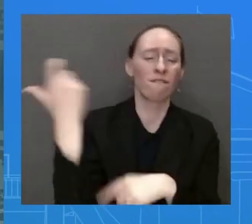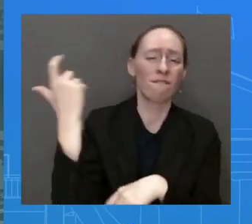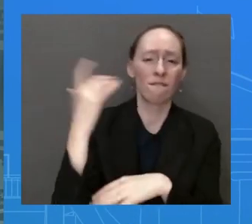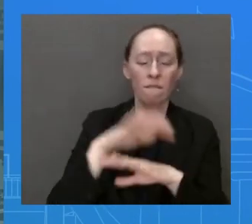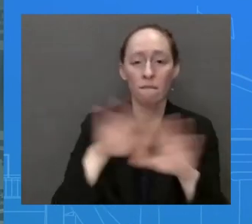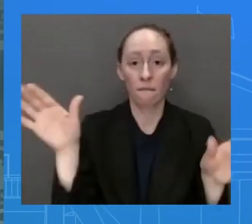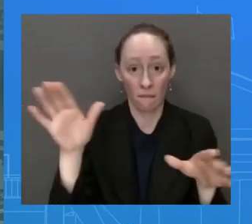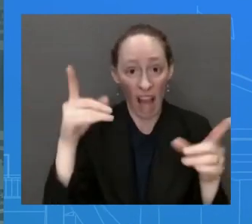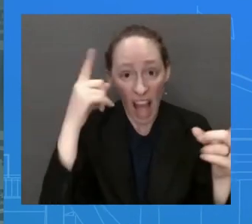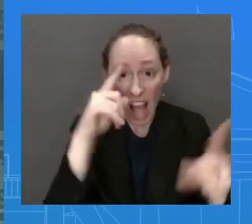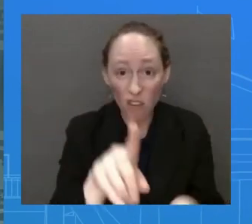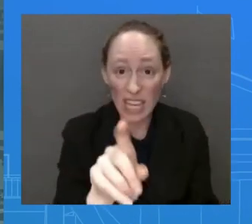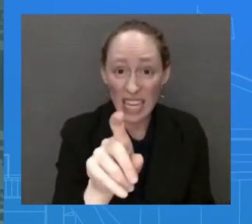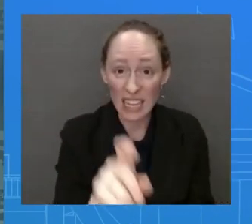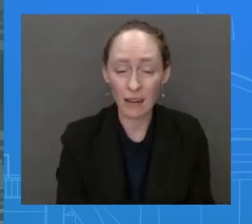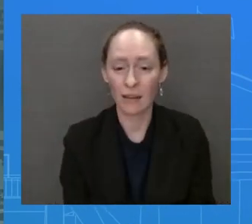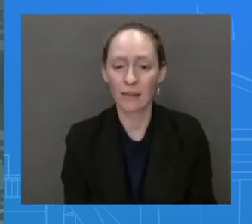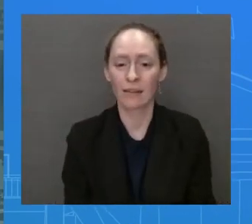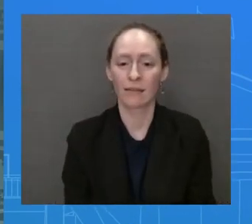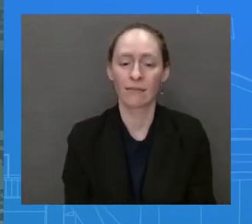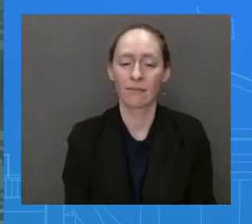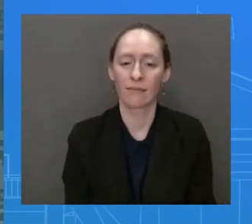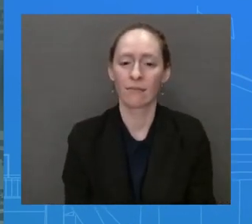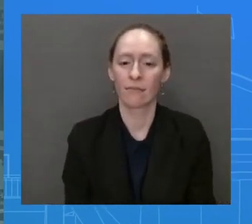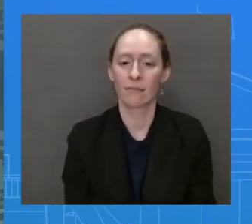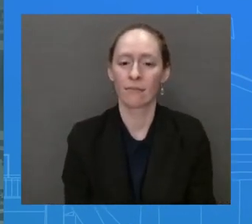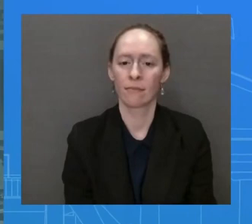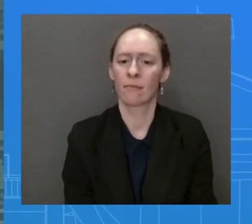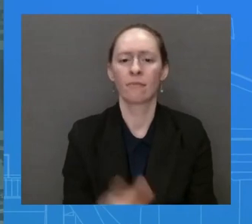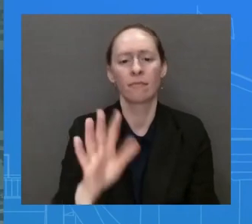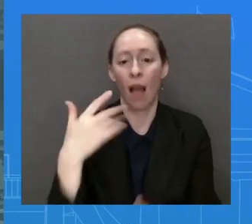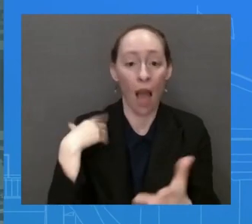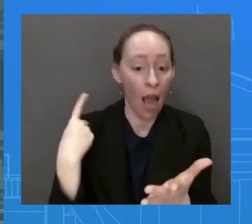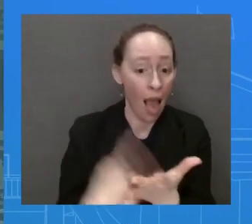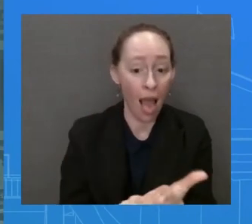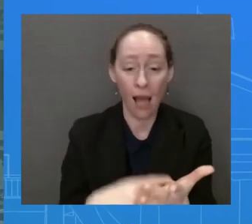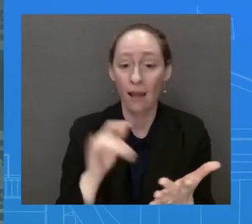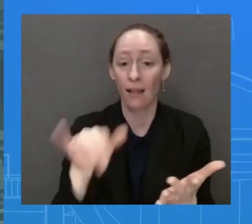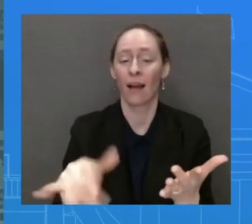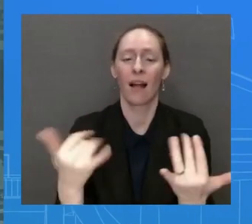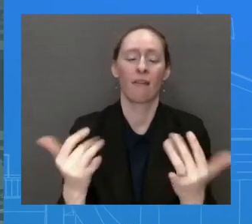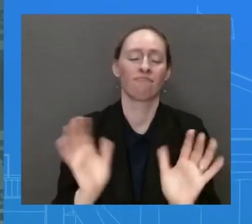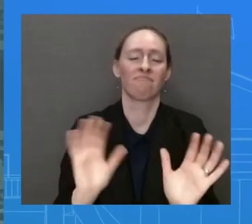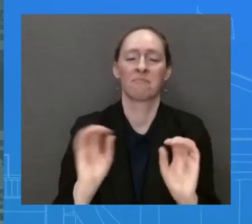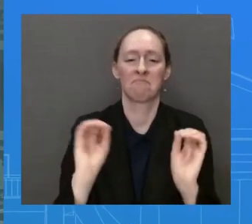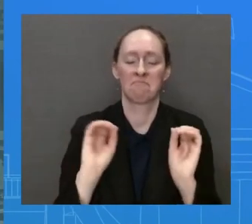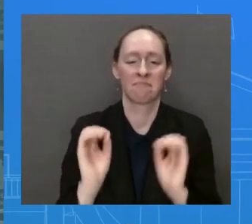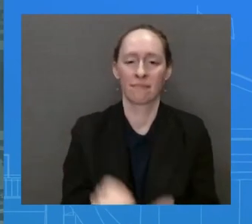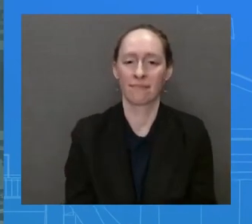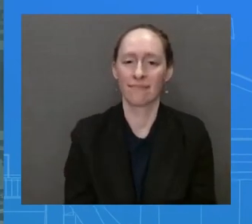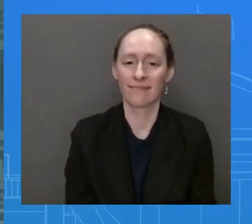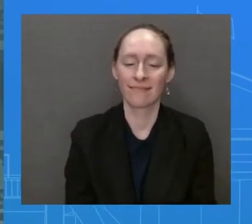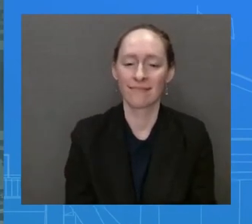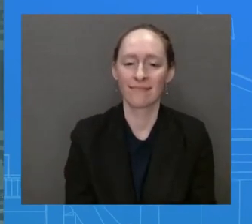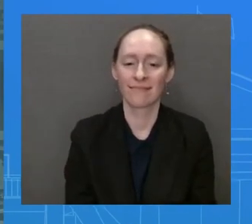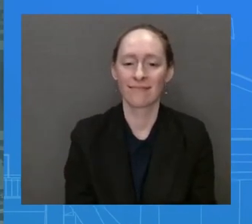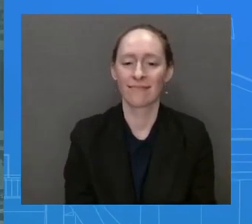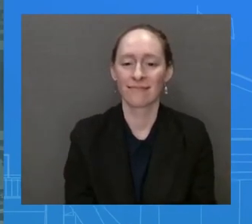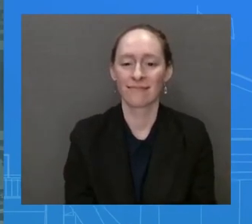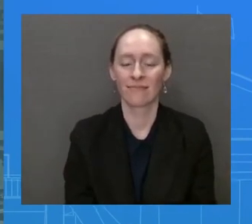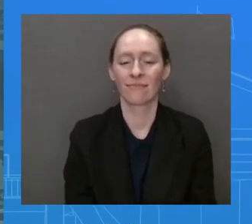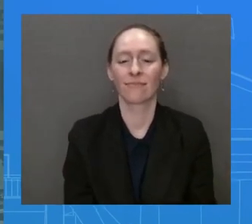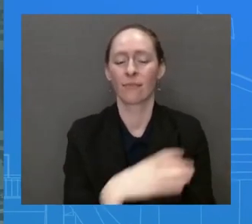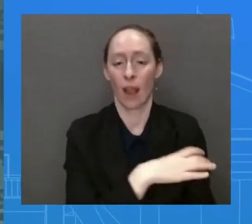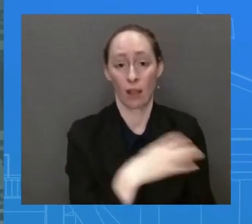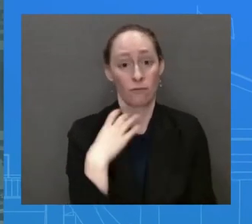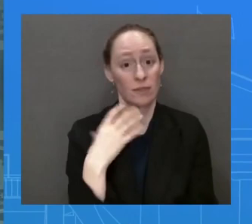the debt limit. That's not what we're talking about right now. Congress is going to need to raise the debt limit without condition. So that is not what